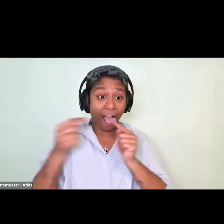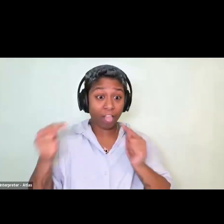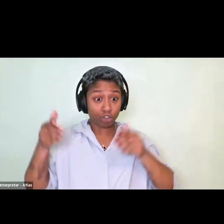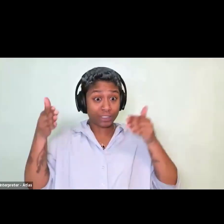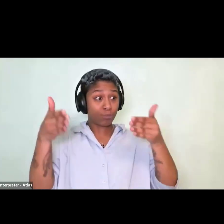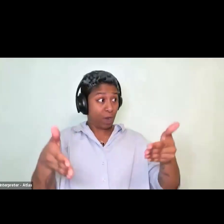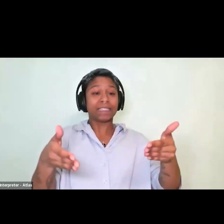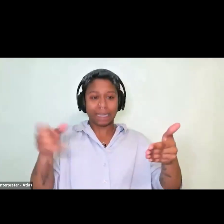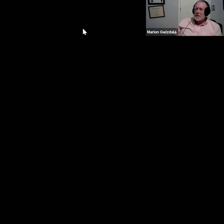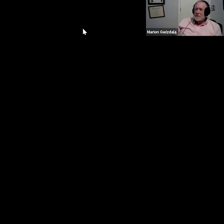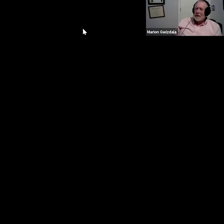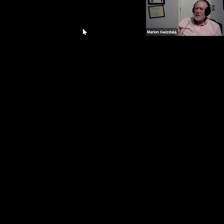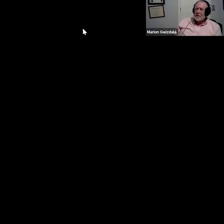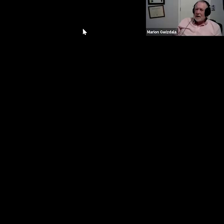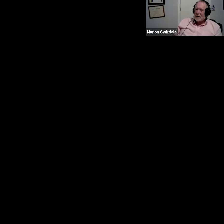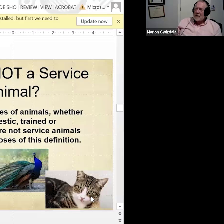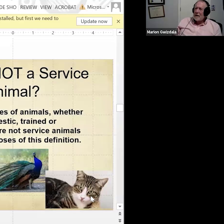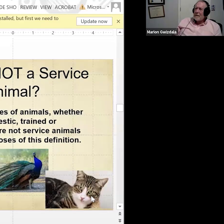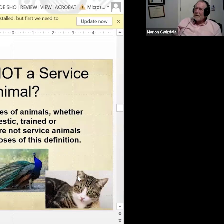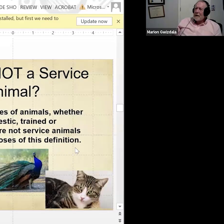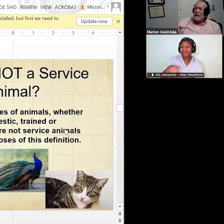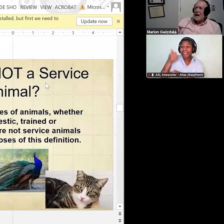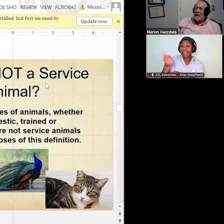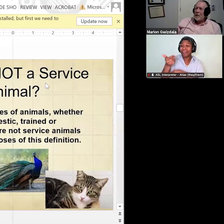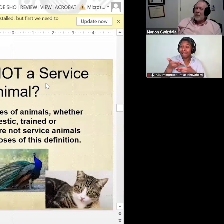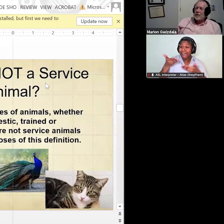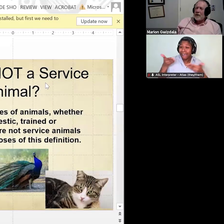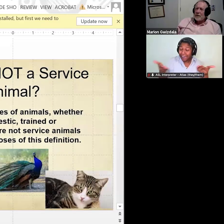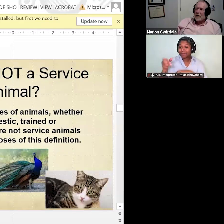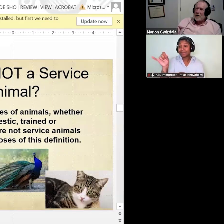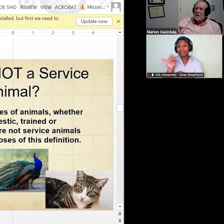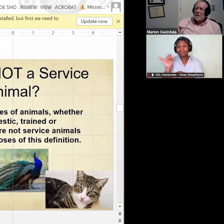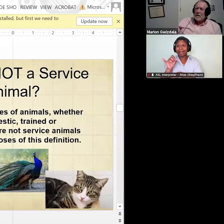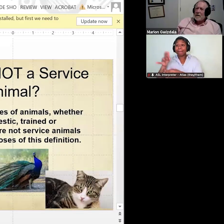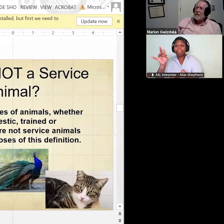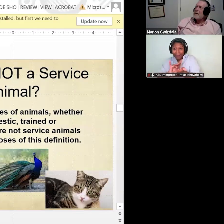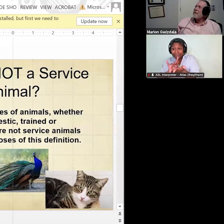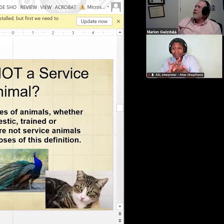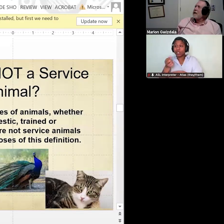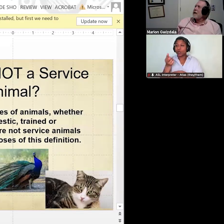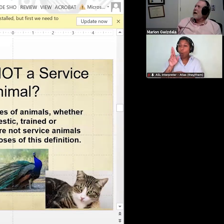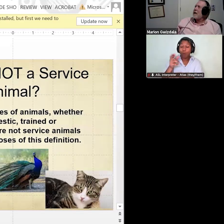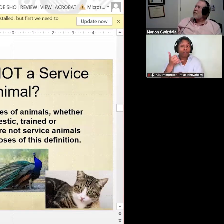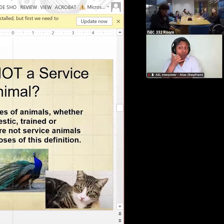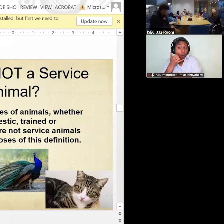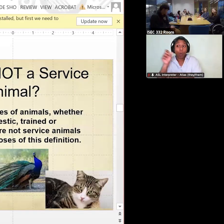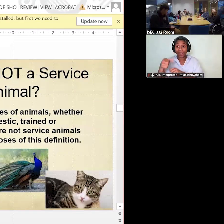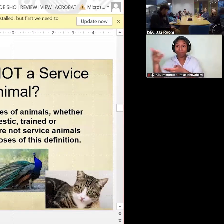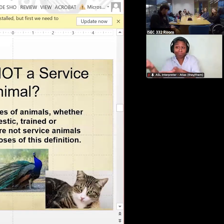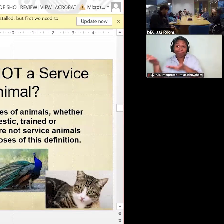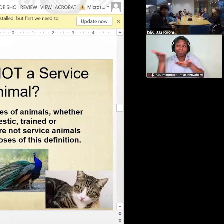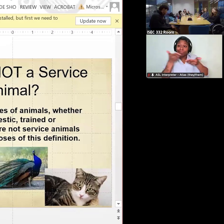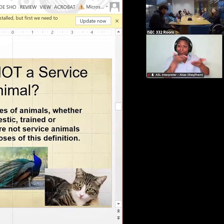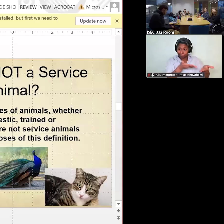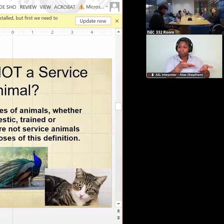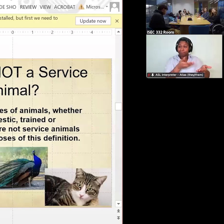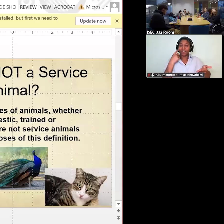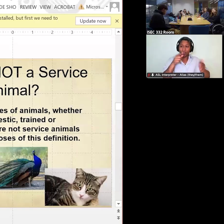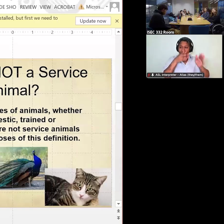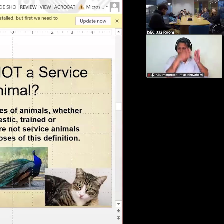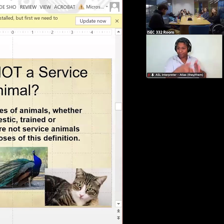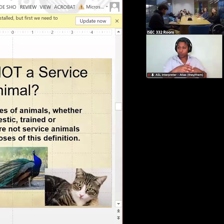retrieve items such as medicine or the telephone, provide